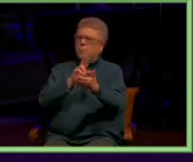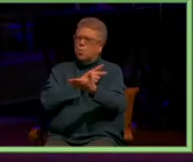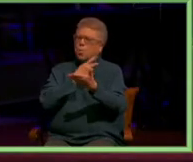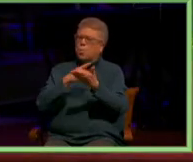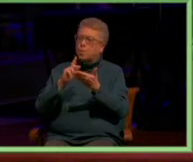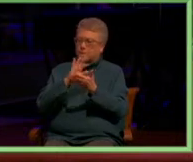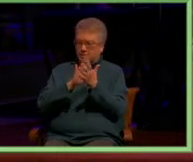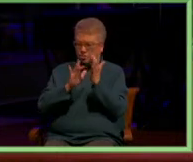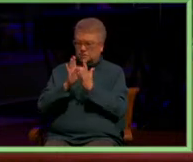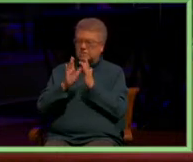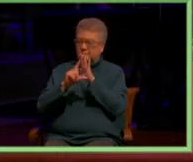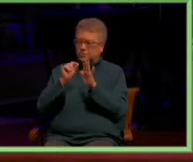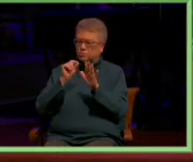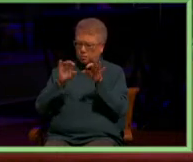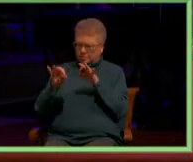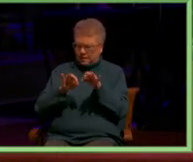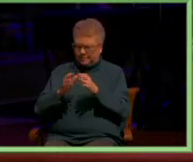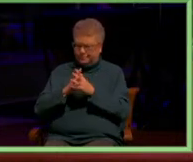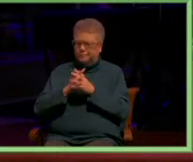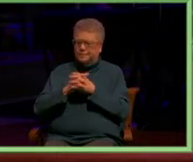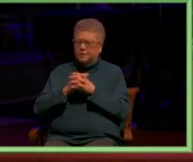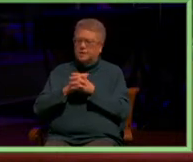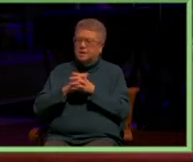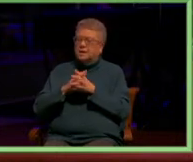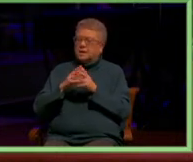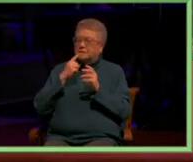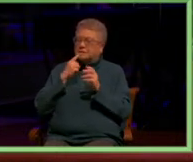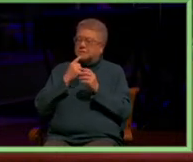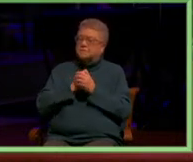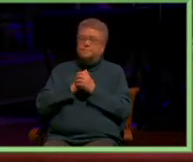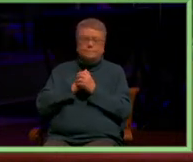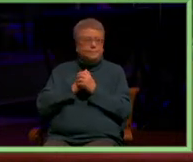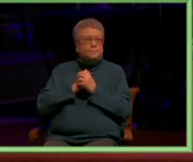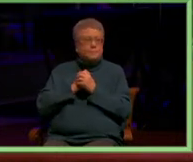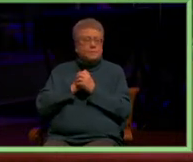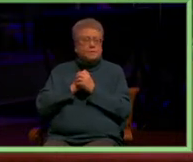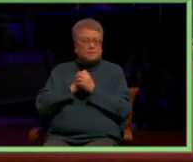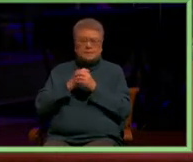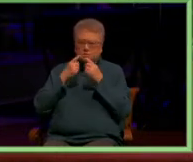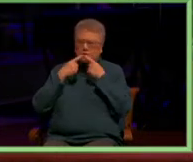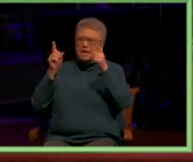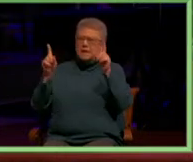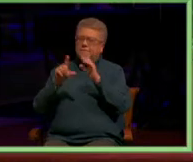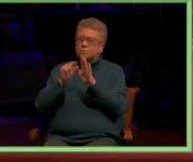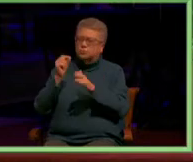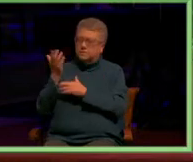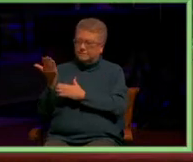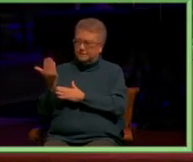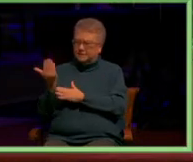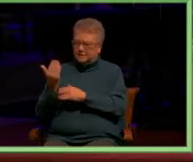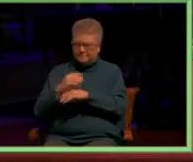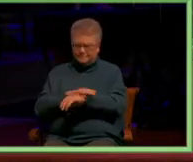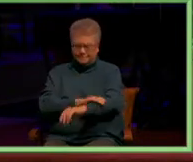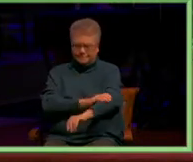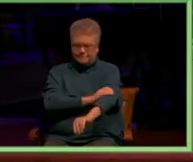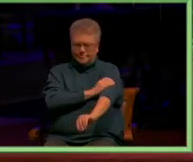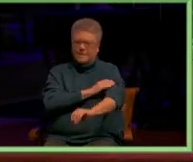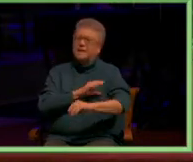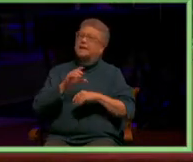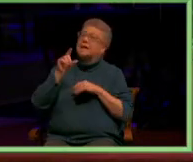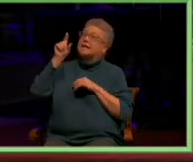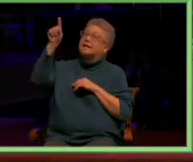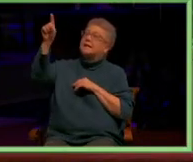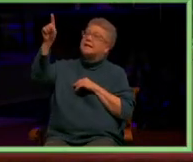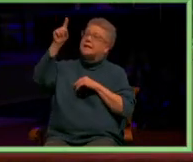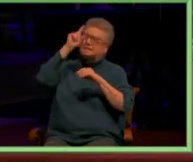these verses will tell us this. Look there at what it says. There is a claim that is made. Look at verse 15. He is the image of